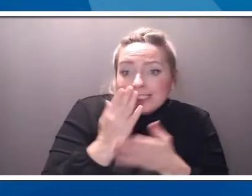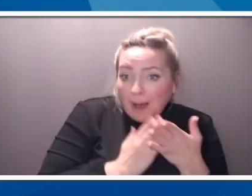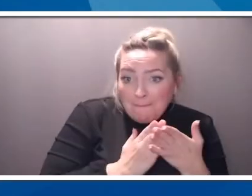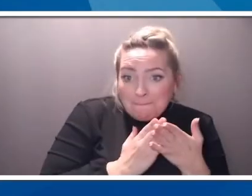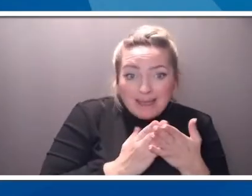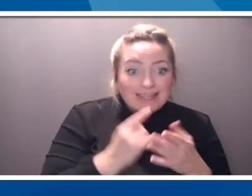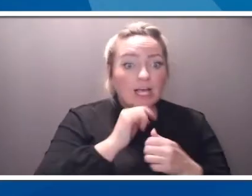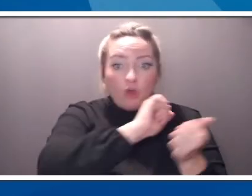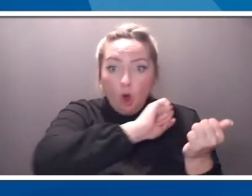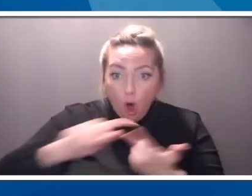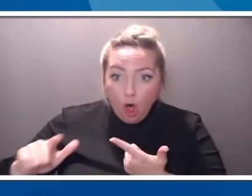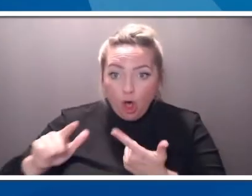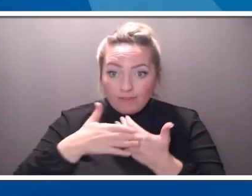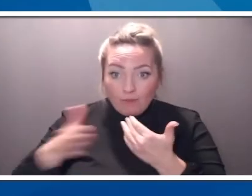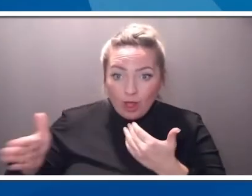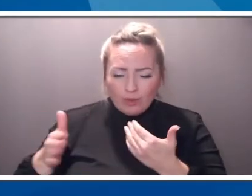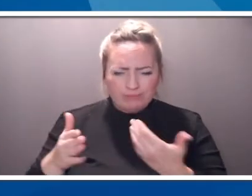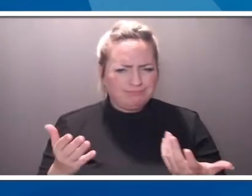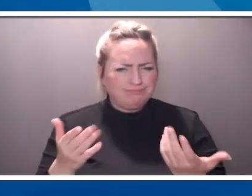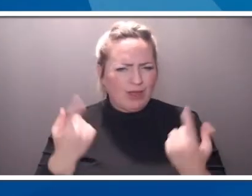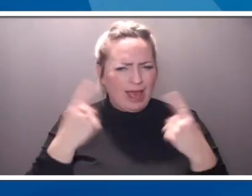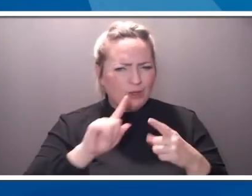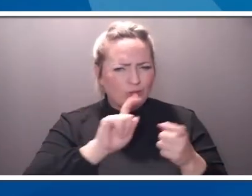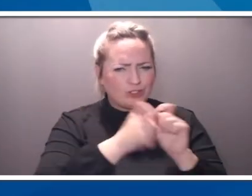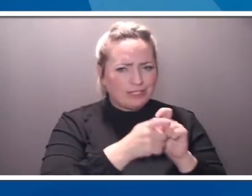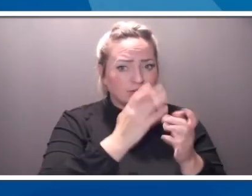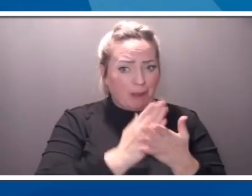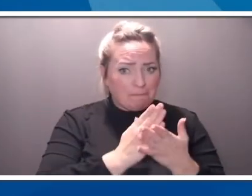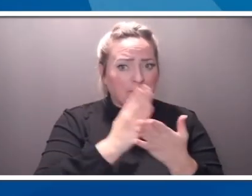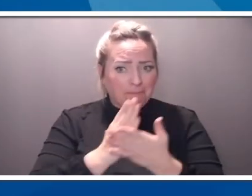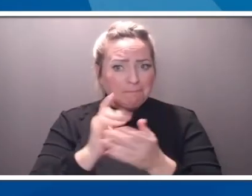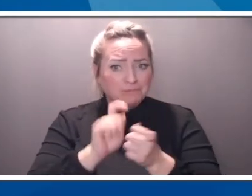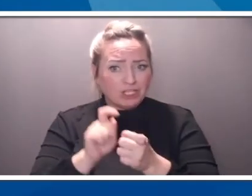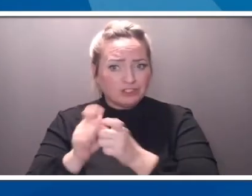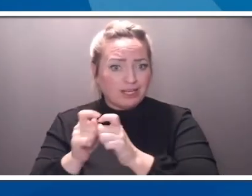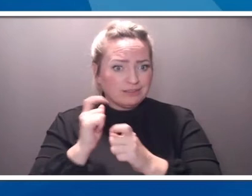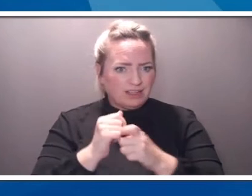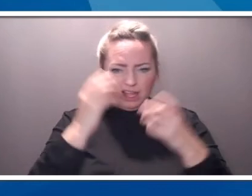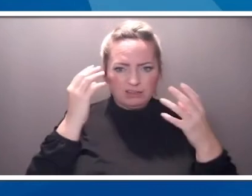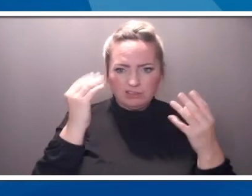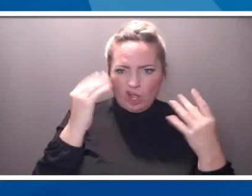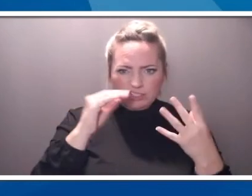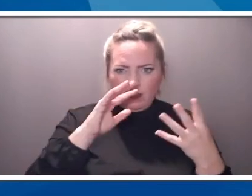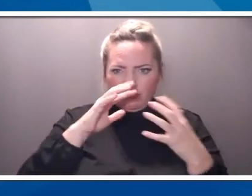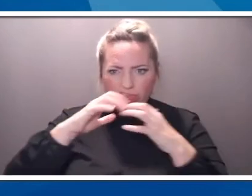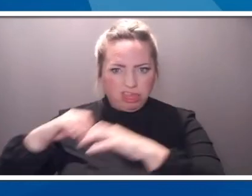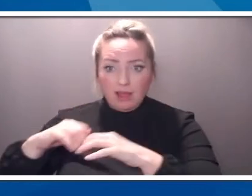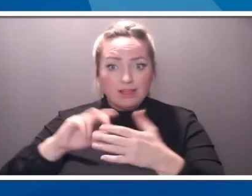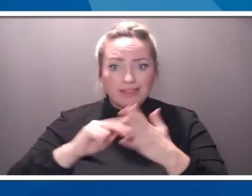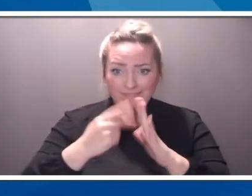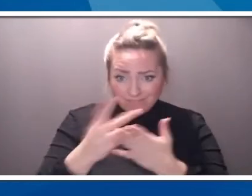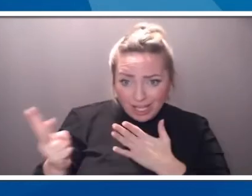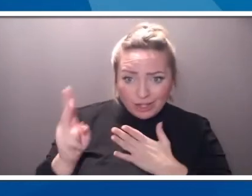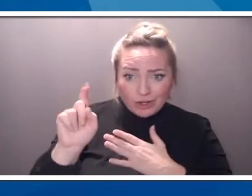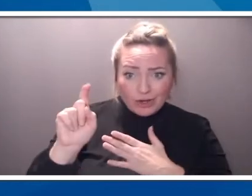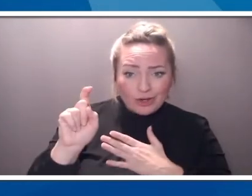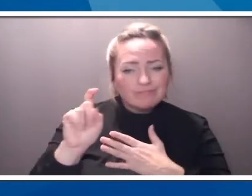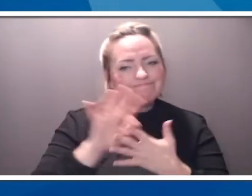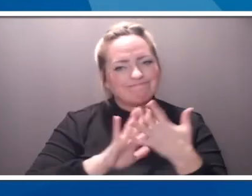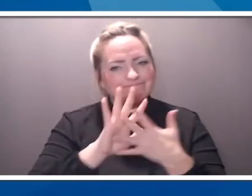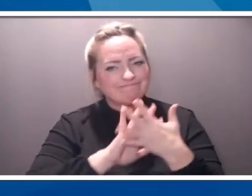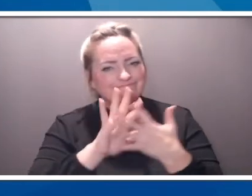user changes only some of these, because it says all of the following? What happens if they only change some of these and your content starts breaking? Is that a